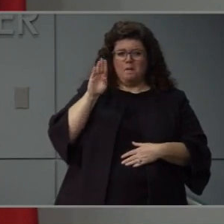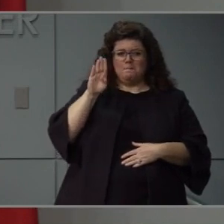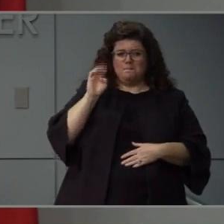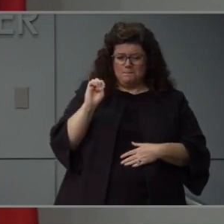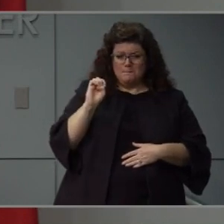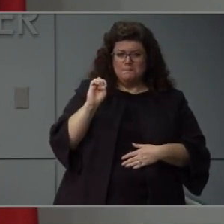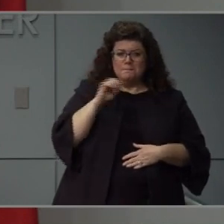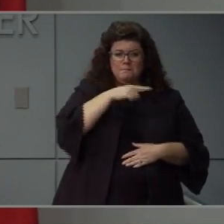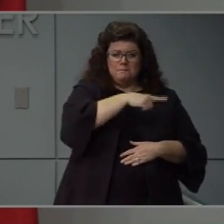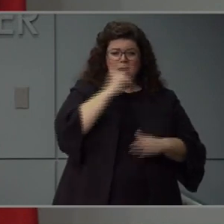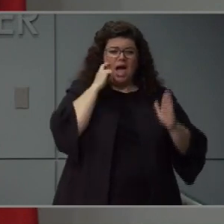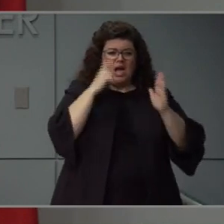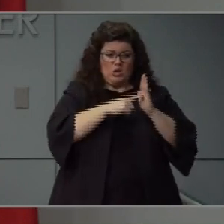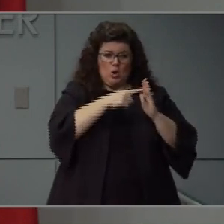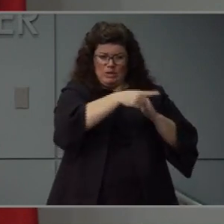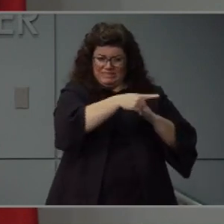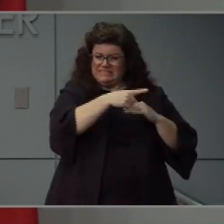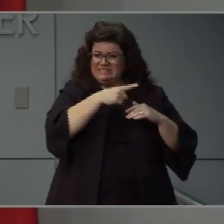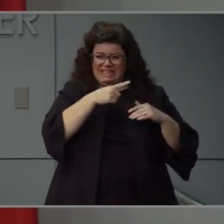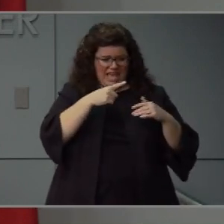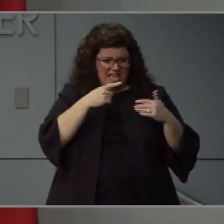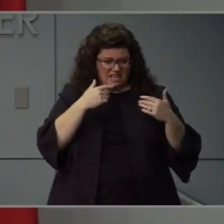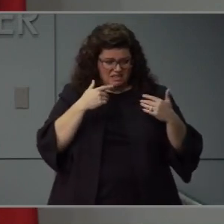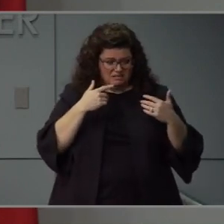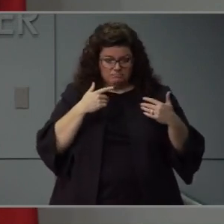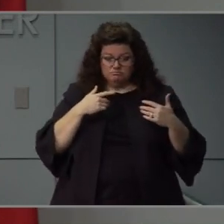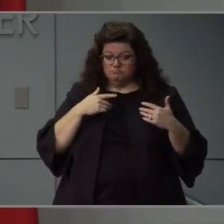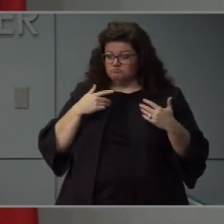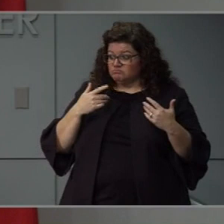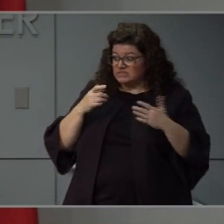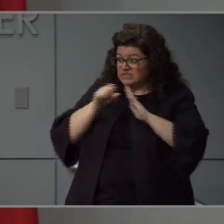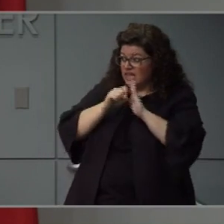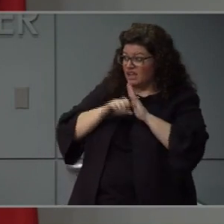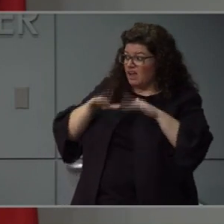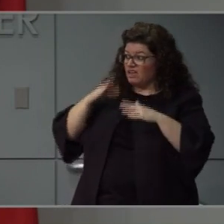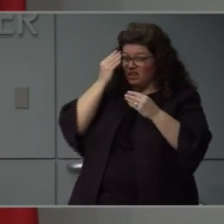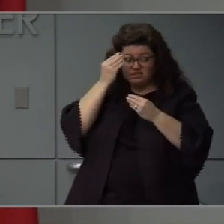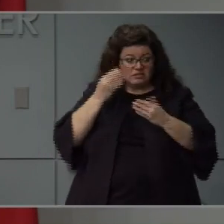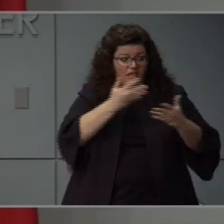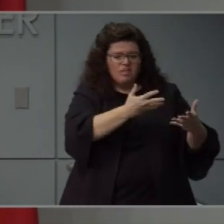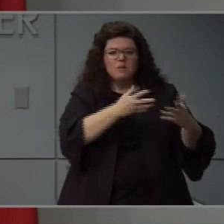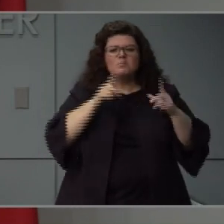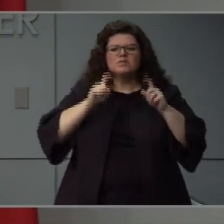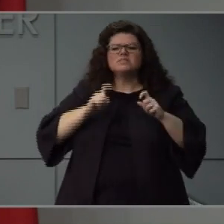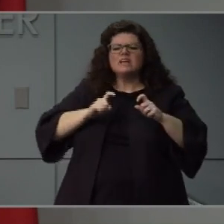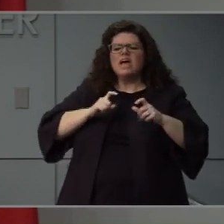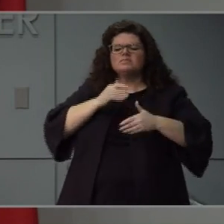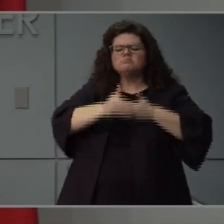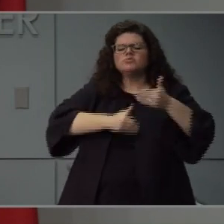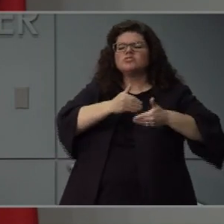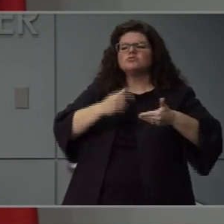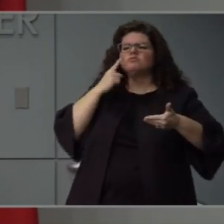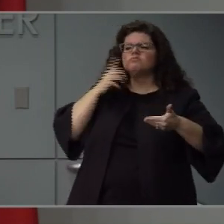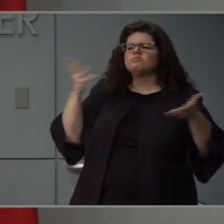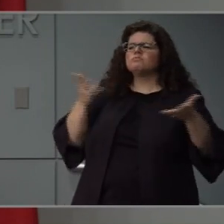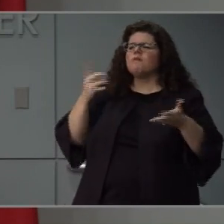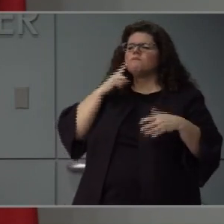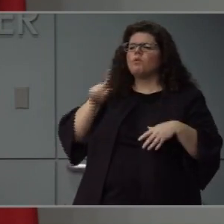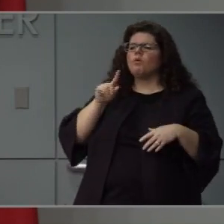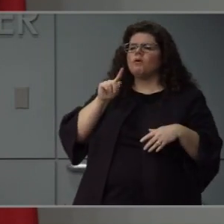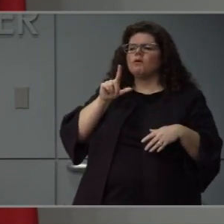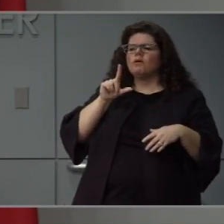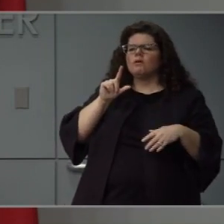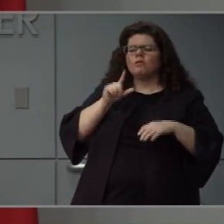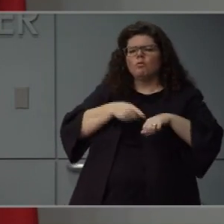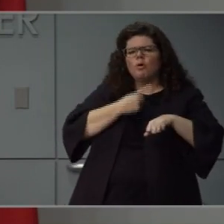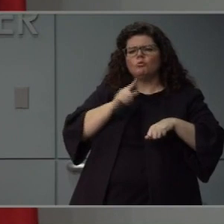hadn't really received guidance from the state on what the testing protocol should be for long-term care facilities, and